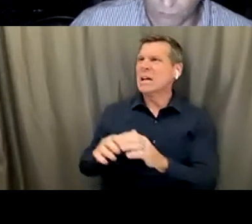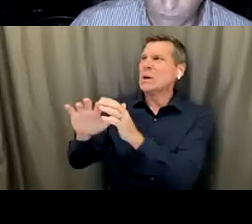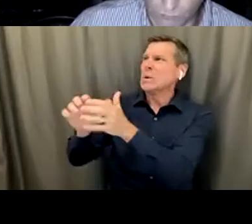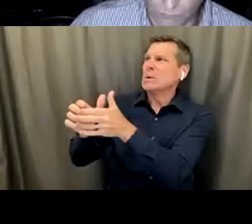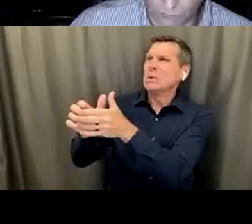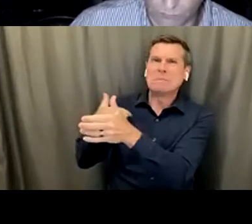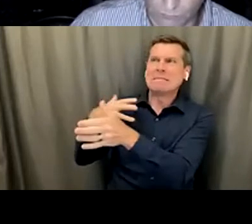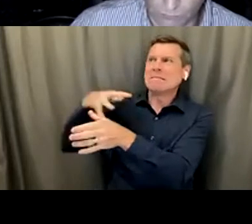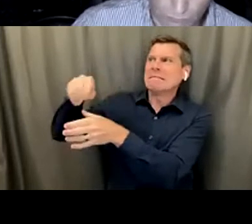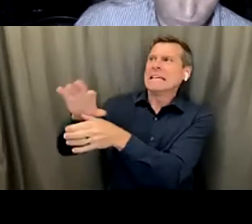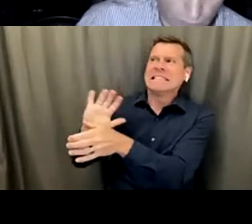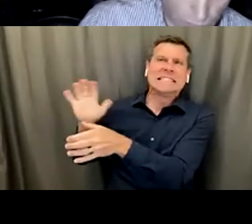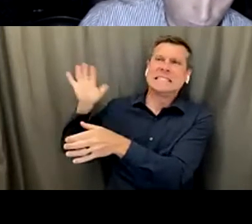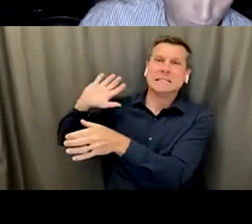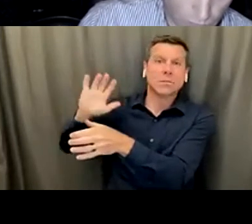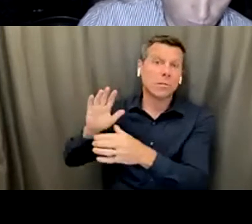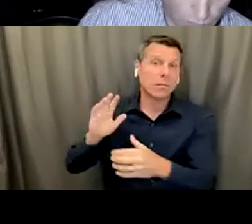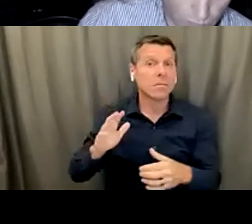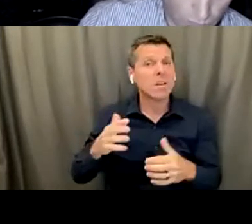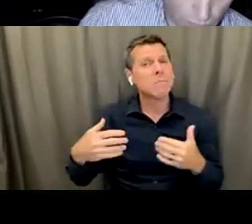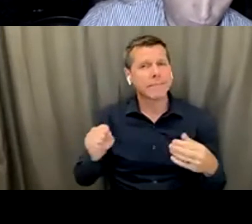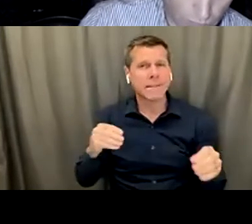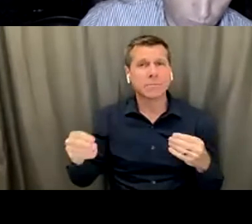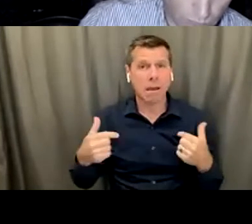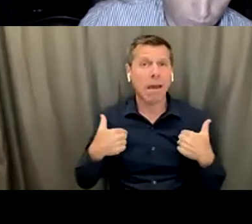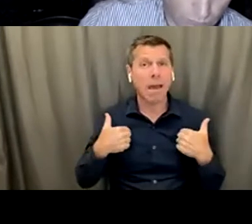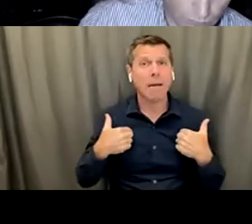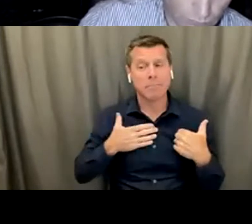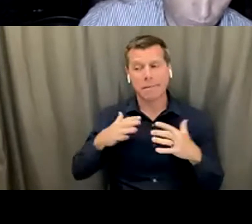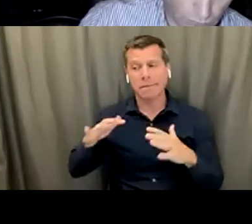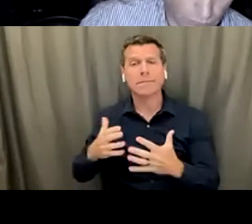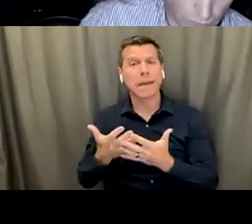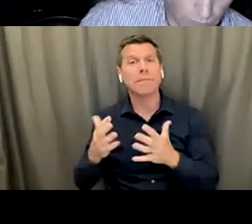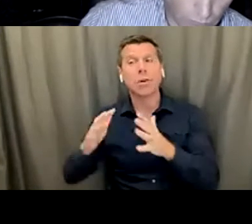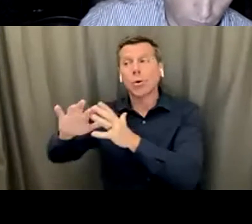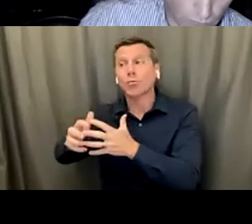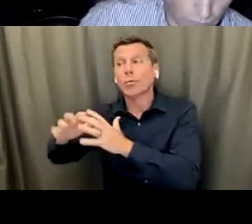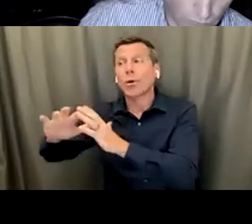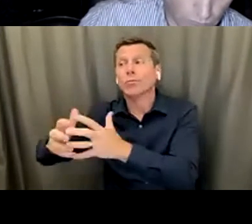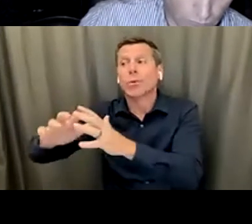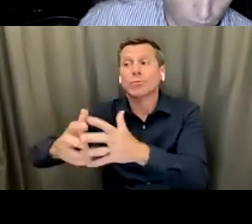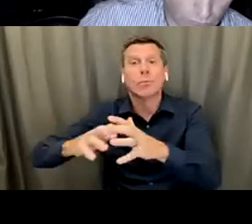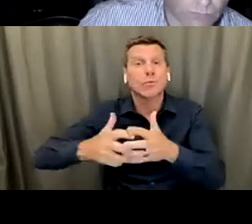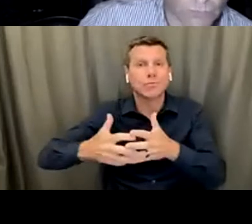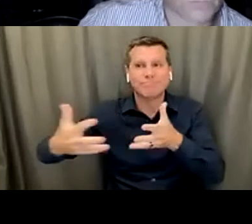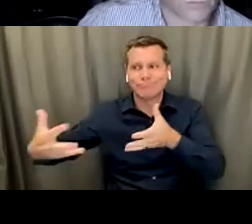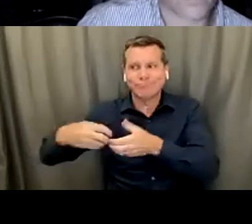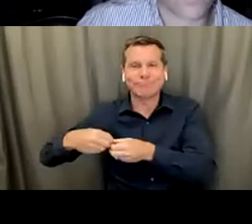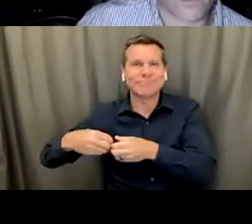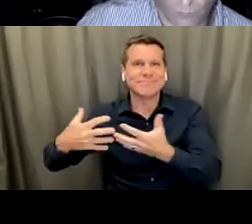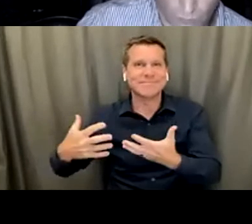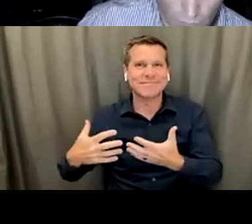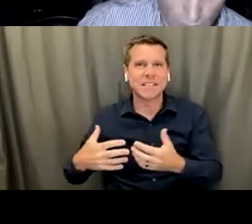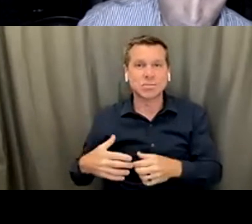be a little bit more flexible. I know I do a lot of group work, and I'll take the pulse of my in-person